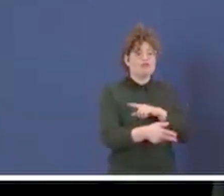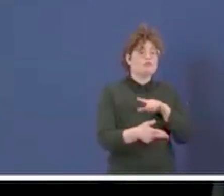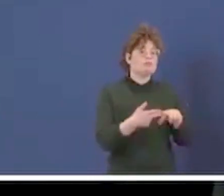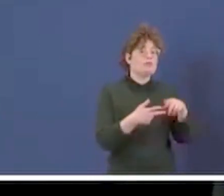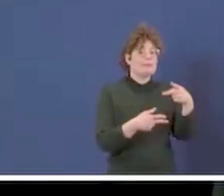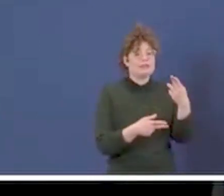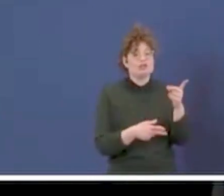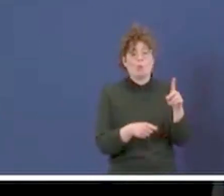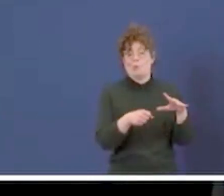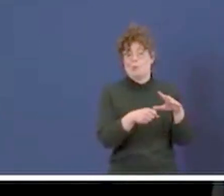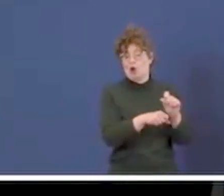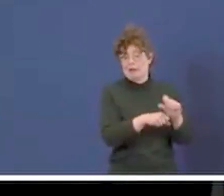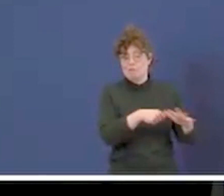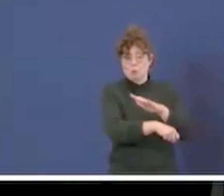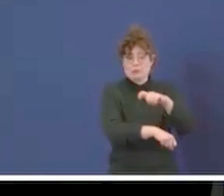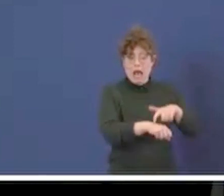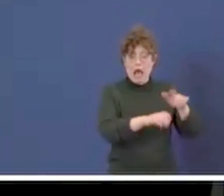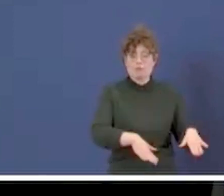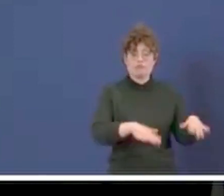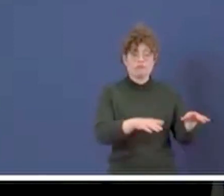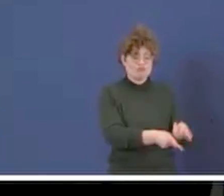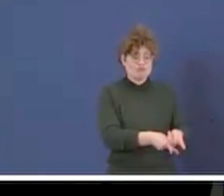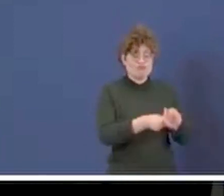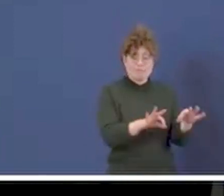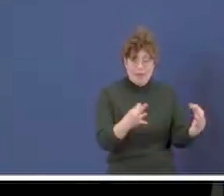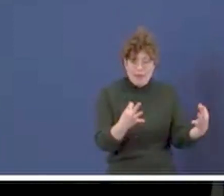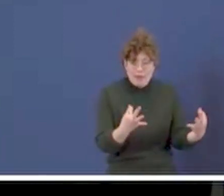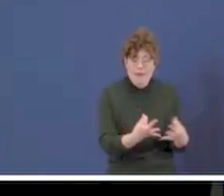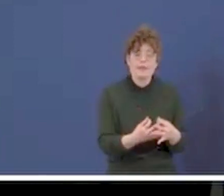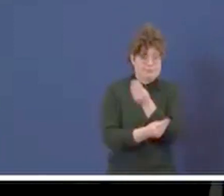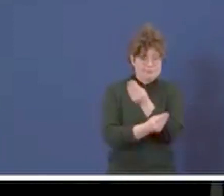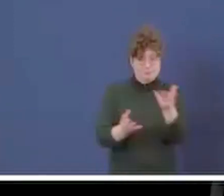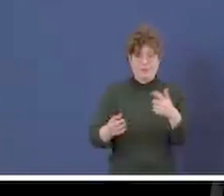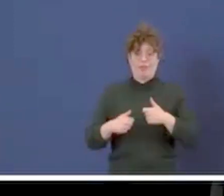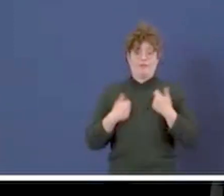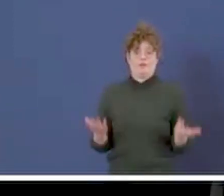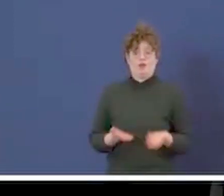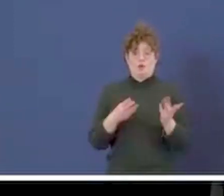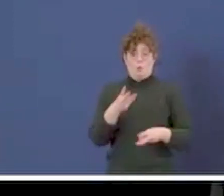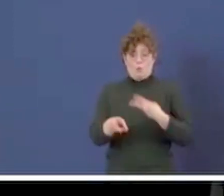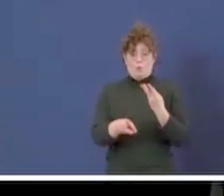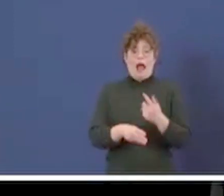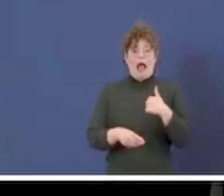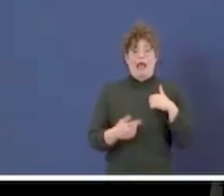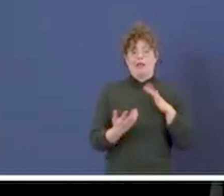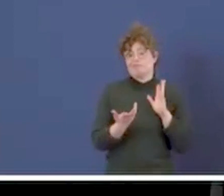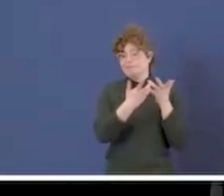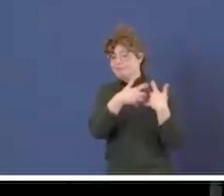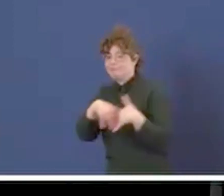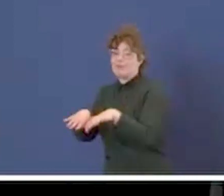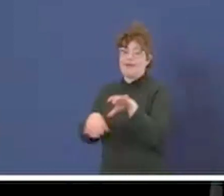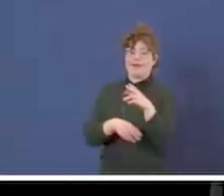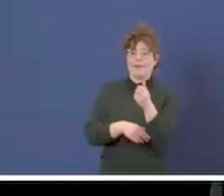family. And I will tell you that I live in a world where I'm a chameleon. I'm